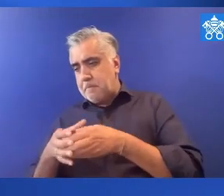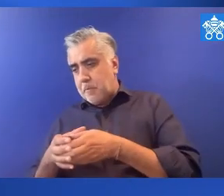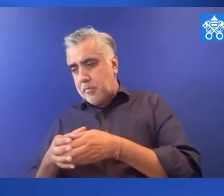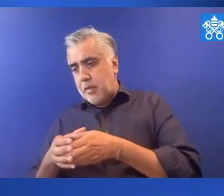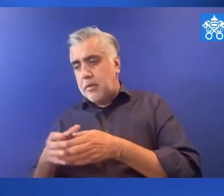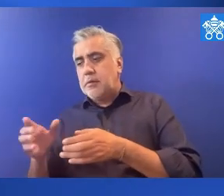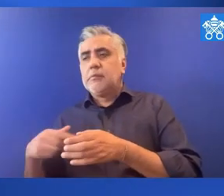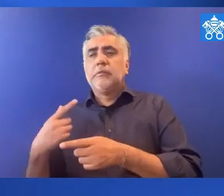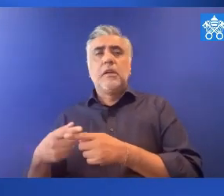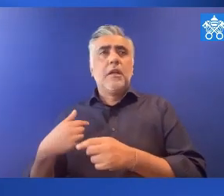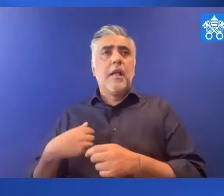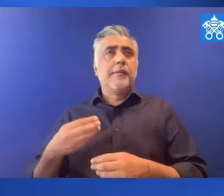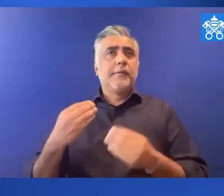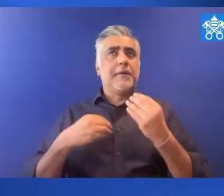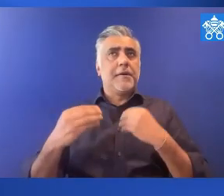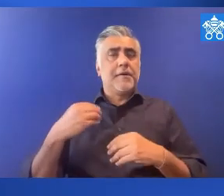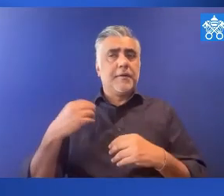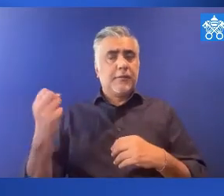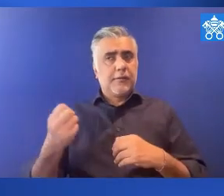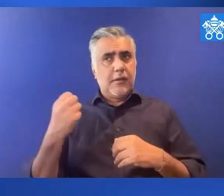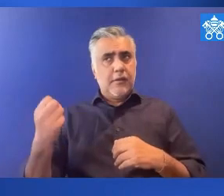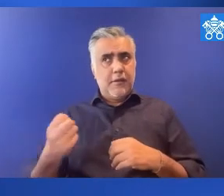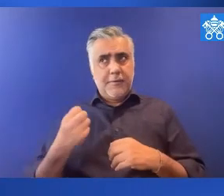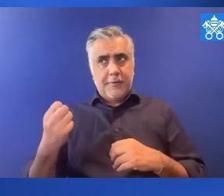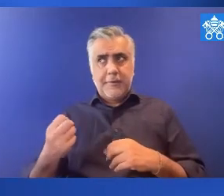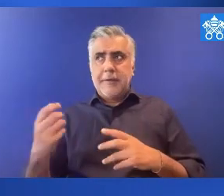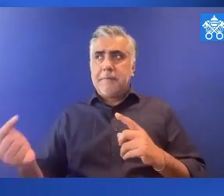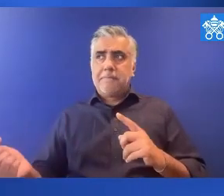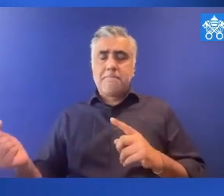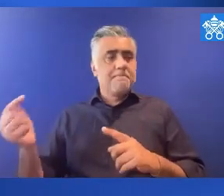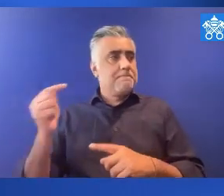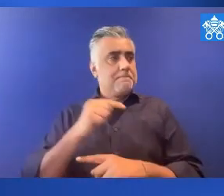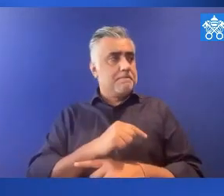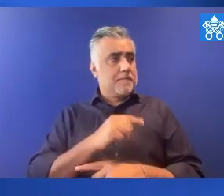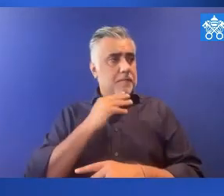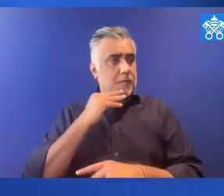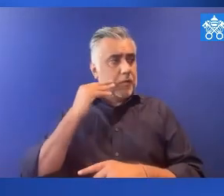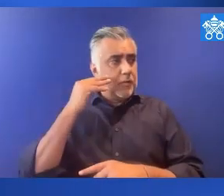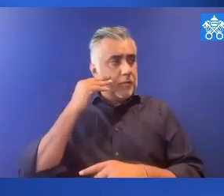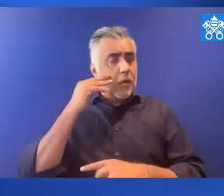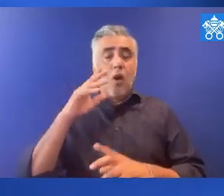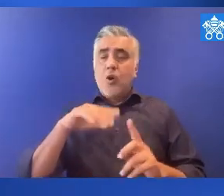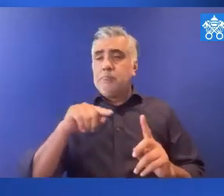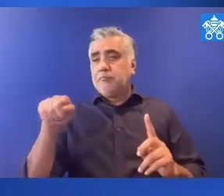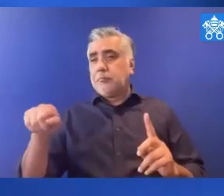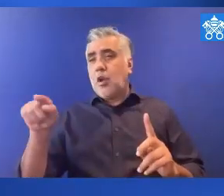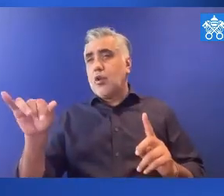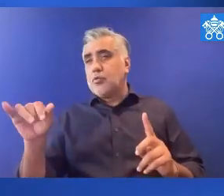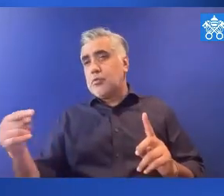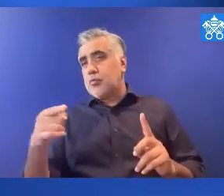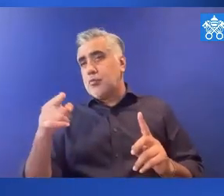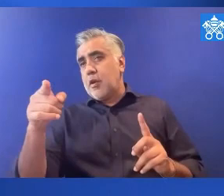public. And after the lunch on Saturday, Pope Francis visited a nearby home for the